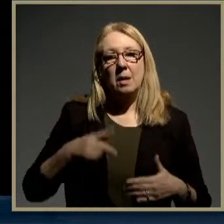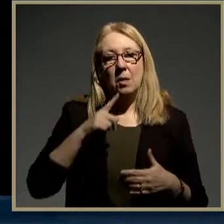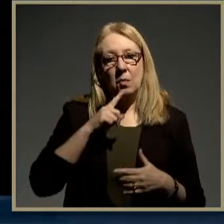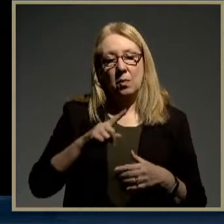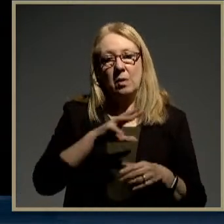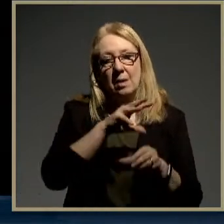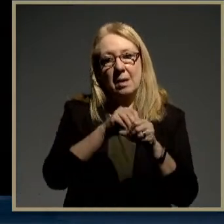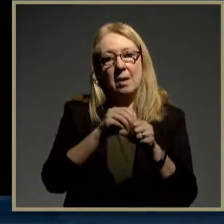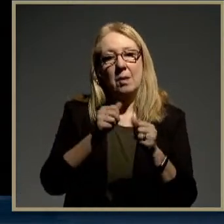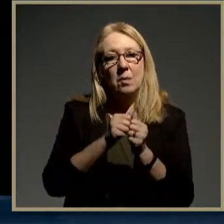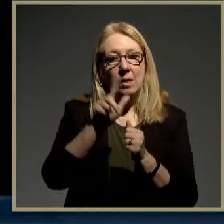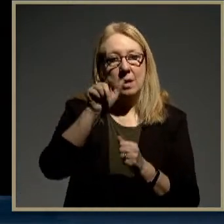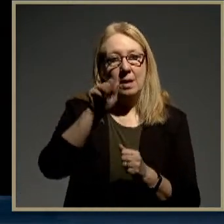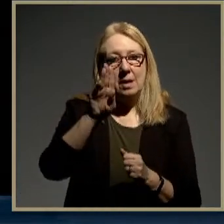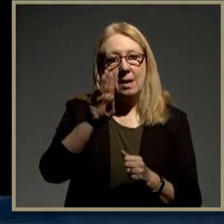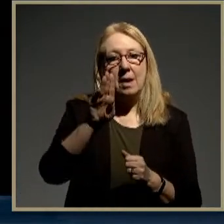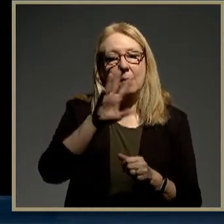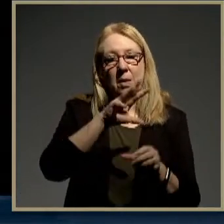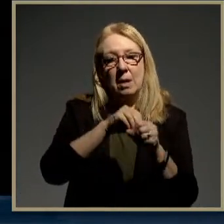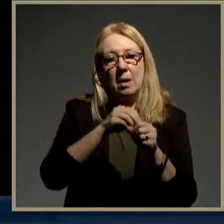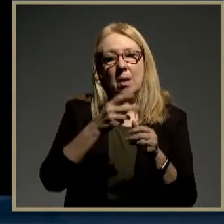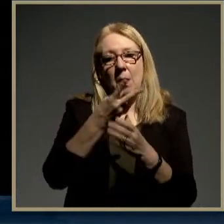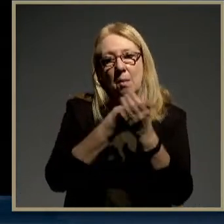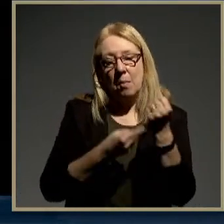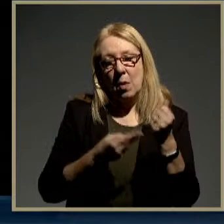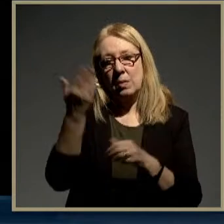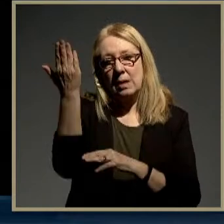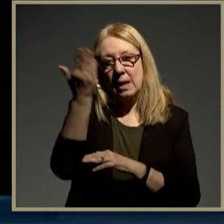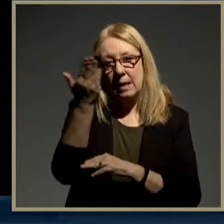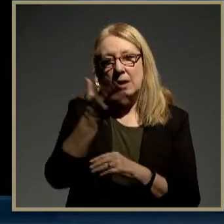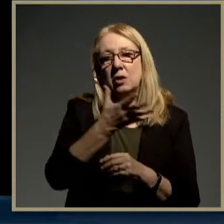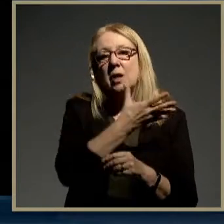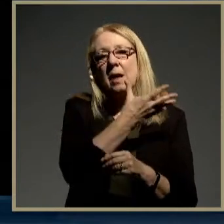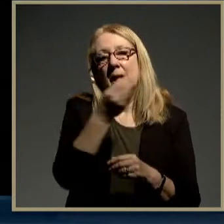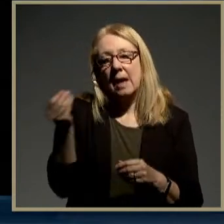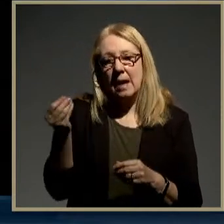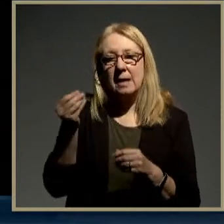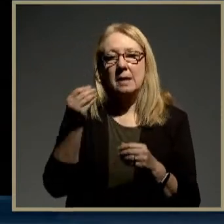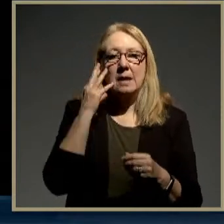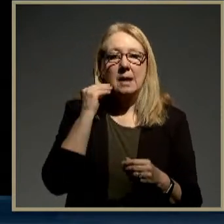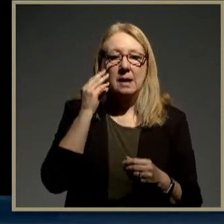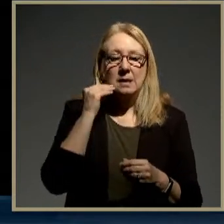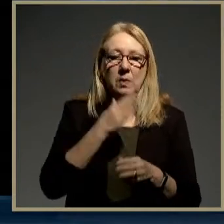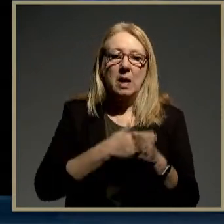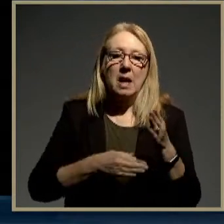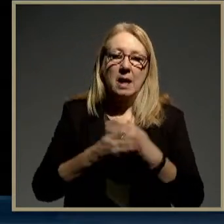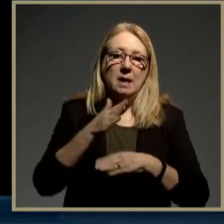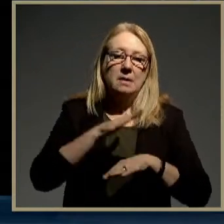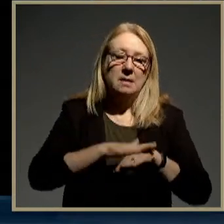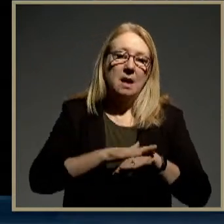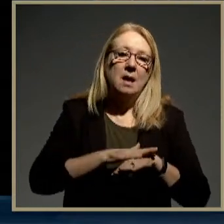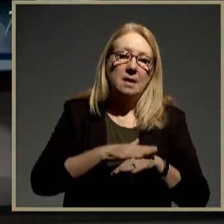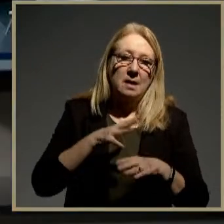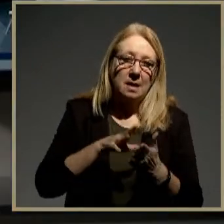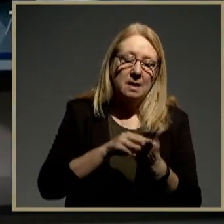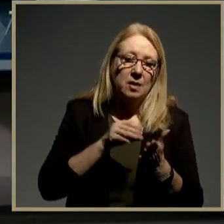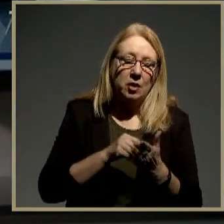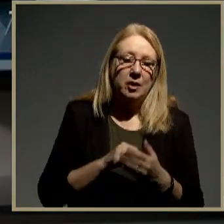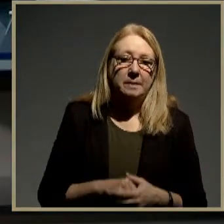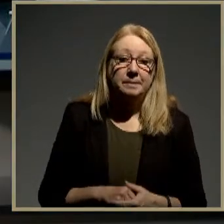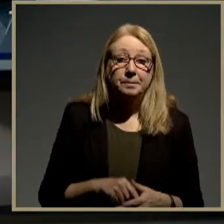instructional laboratories that will combine both didactic and experiential education. Well, Bill